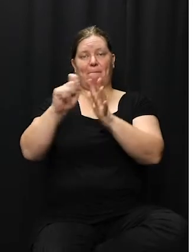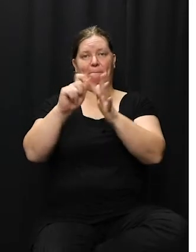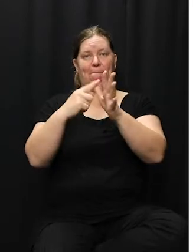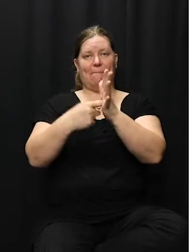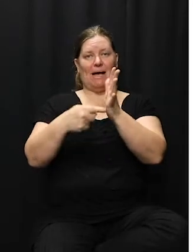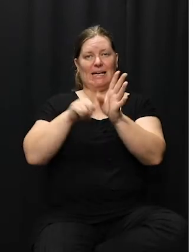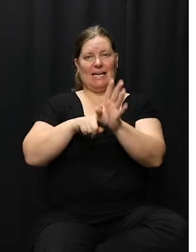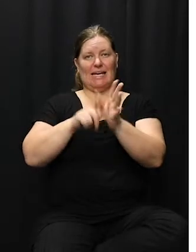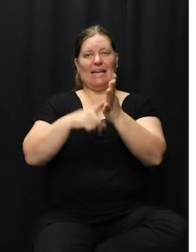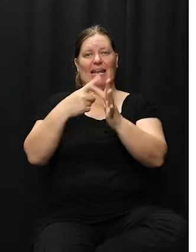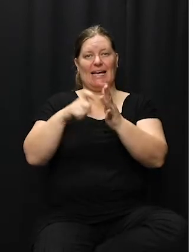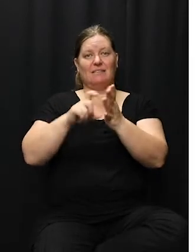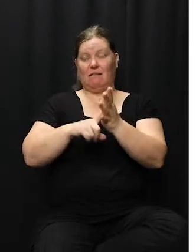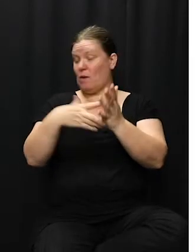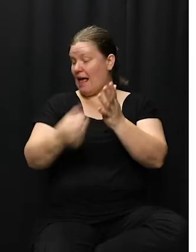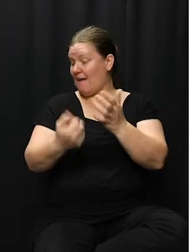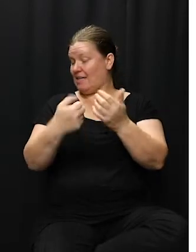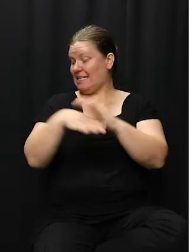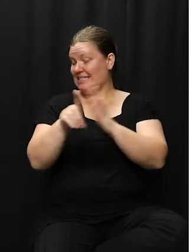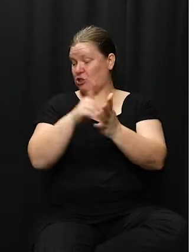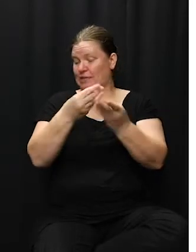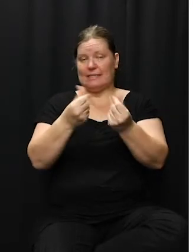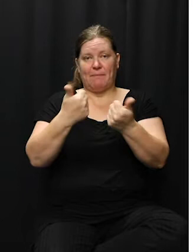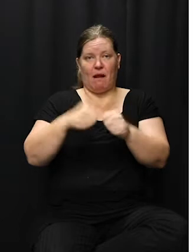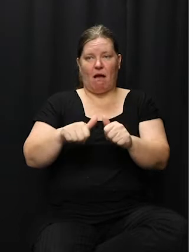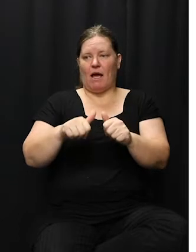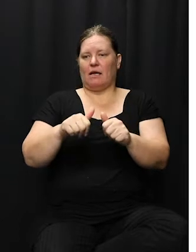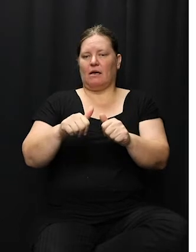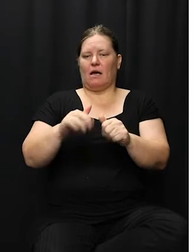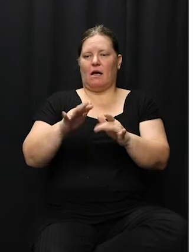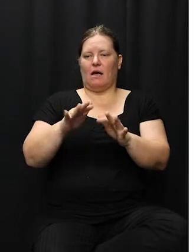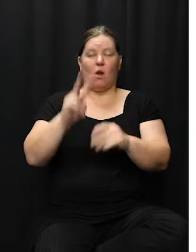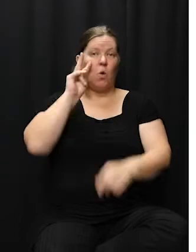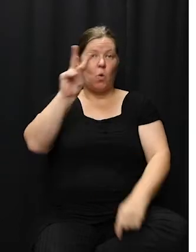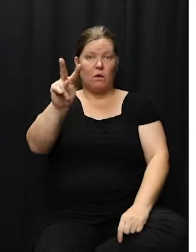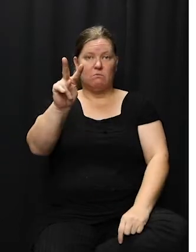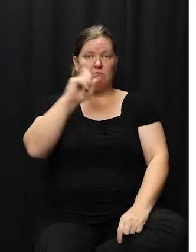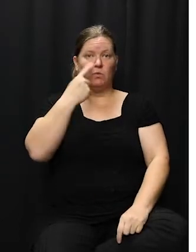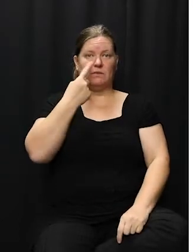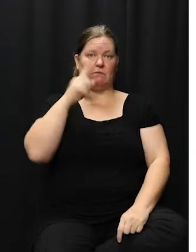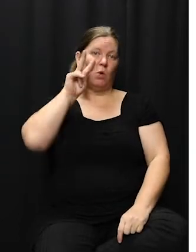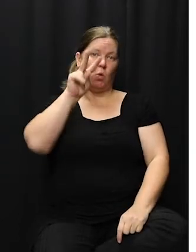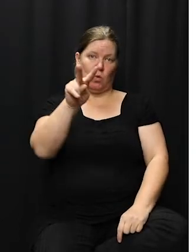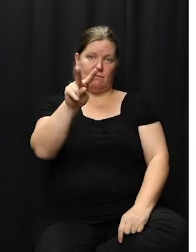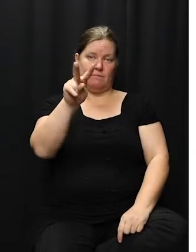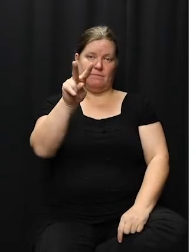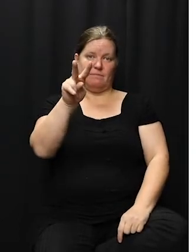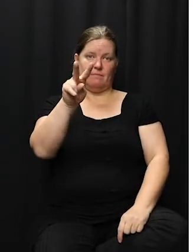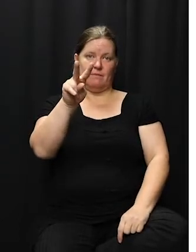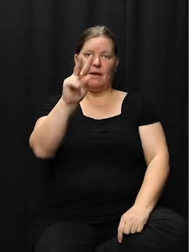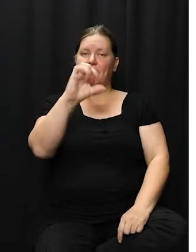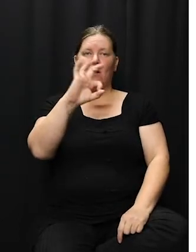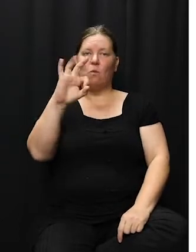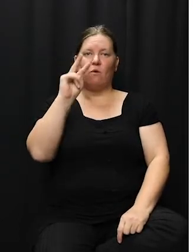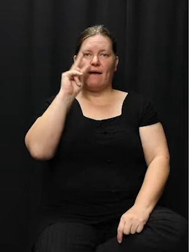Similarly, in partly lexical signs, you'll have something in the dictionary like, for example, look. You'll see look in the dictionary.